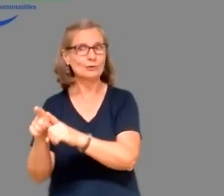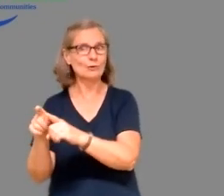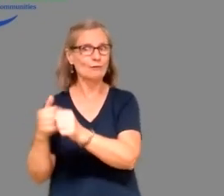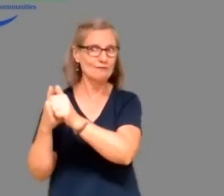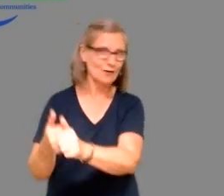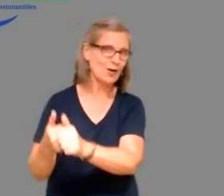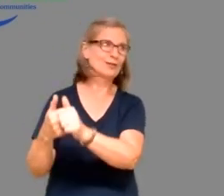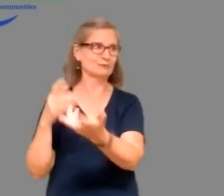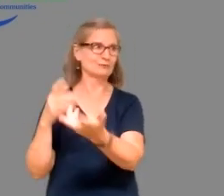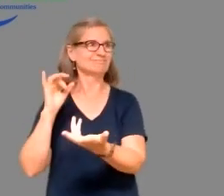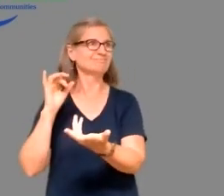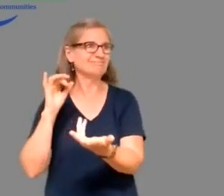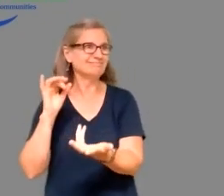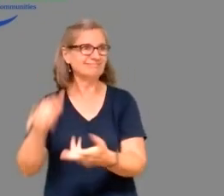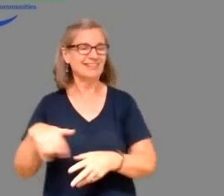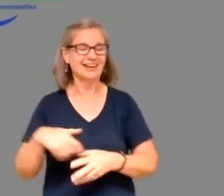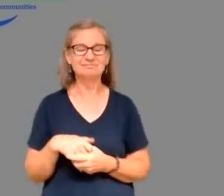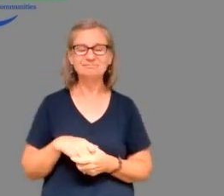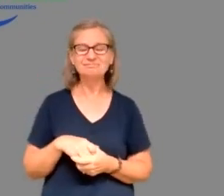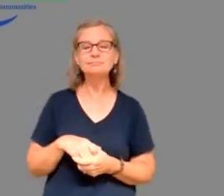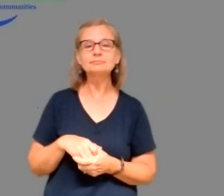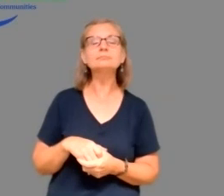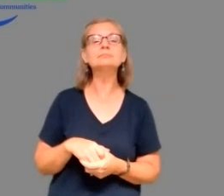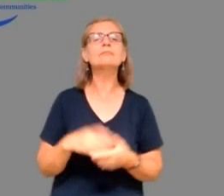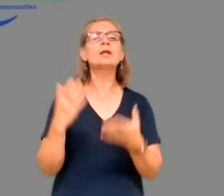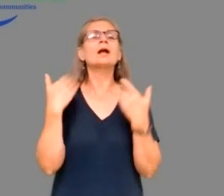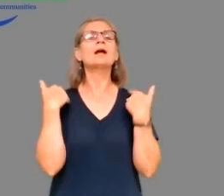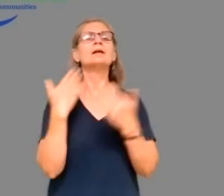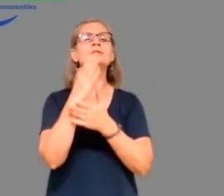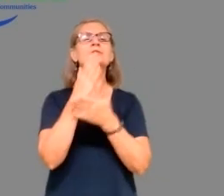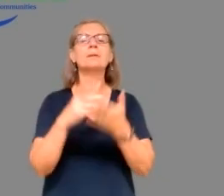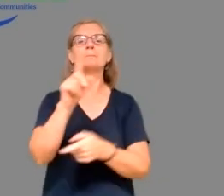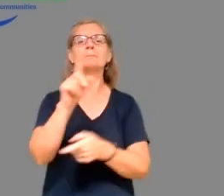Yeah. All right. Let's see what we had for some questions over the week here.